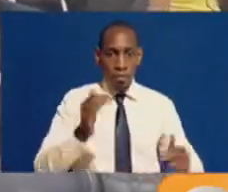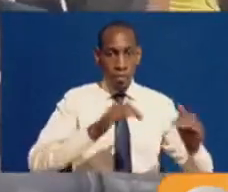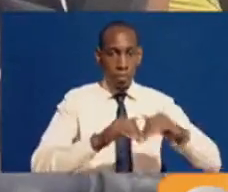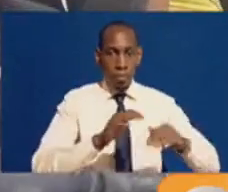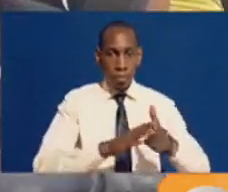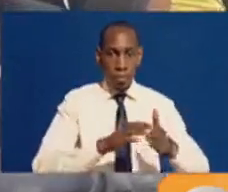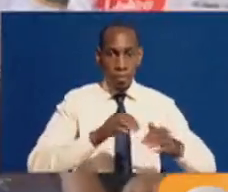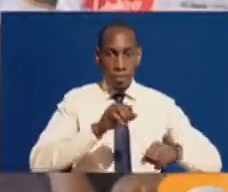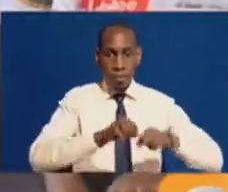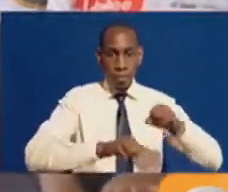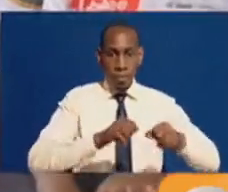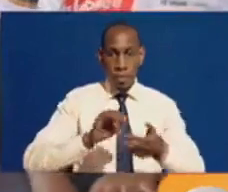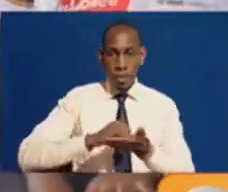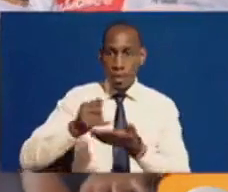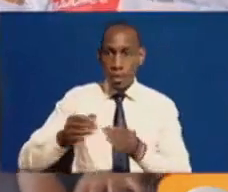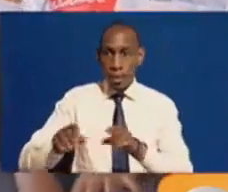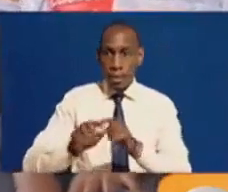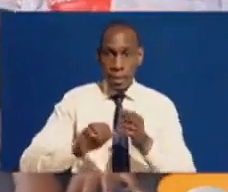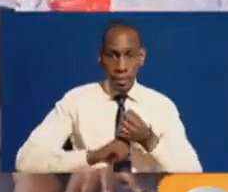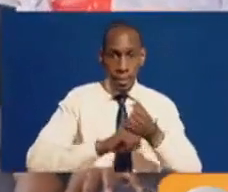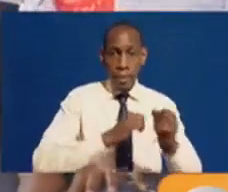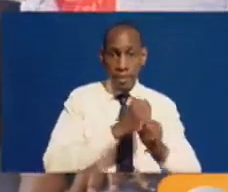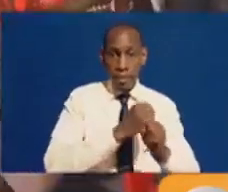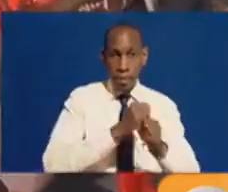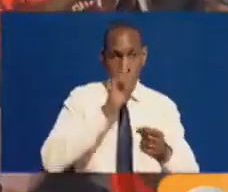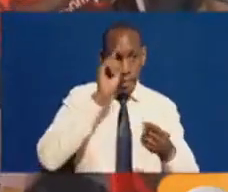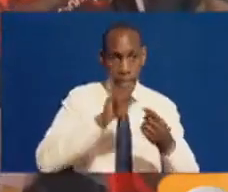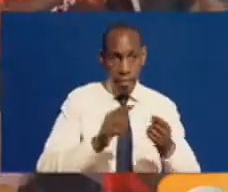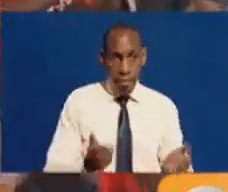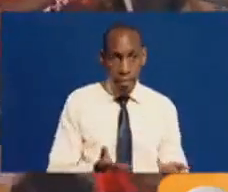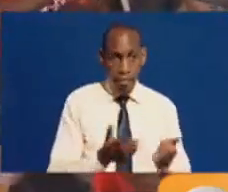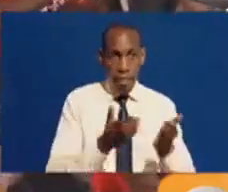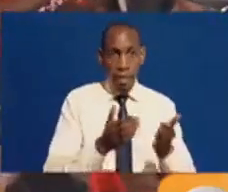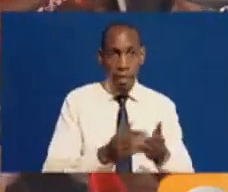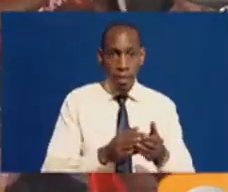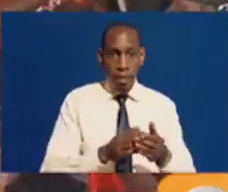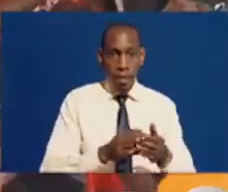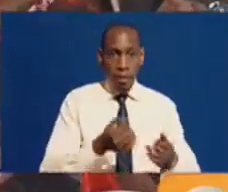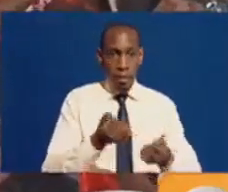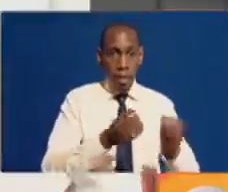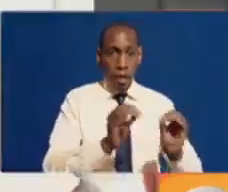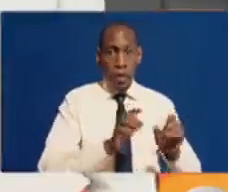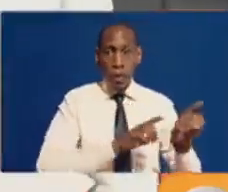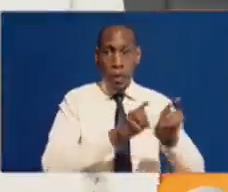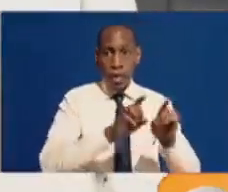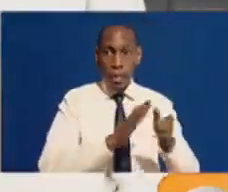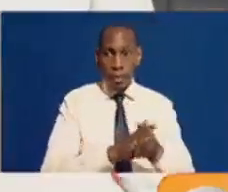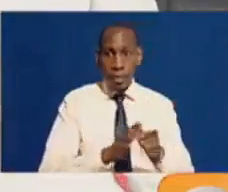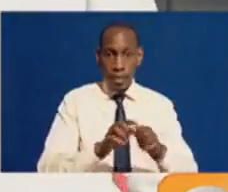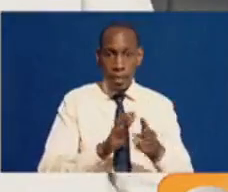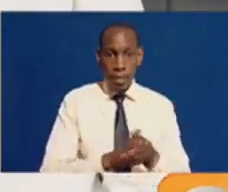region. The insurer is also supporting efforts aimed at promoting non-motorized transport